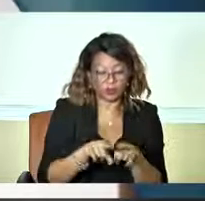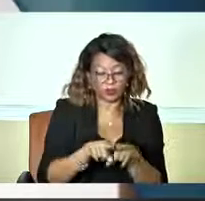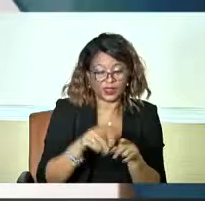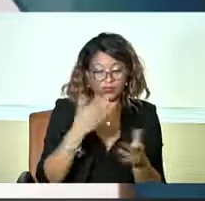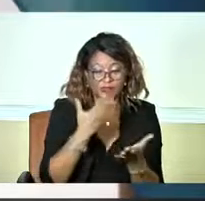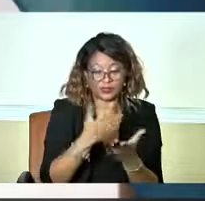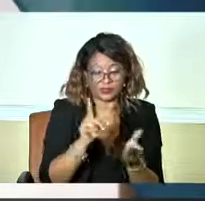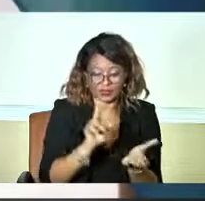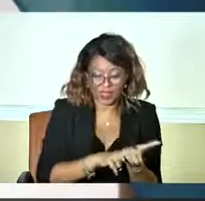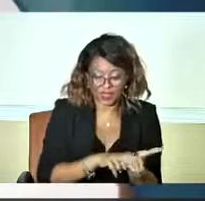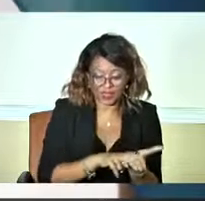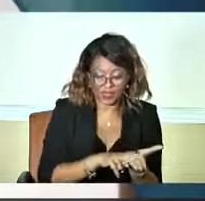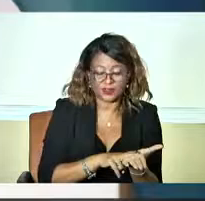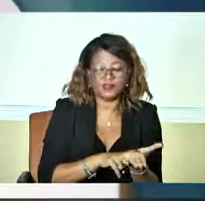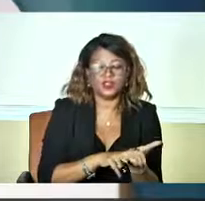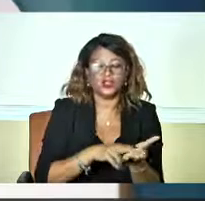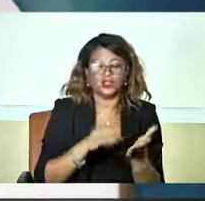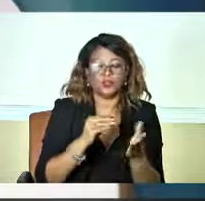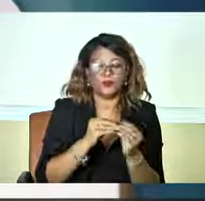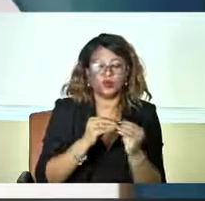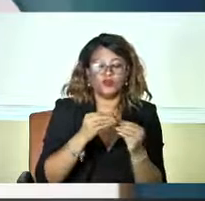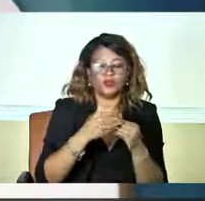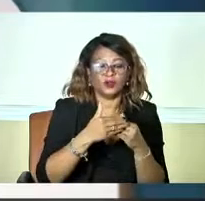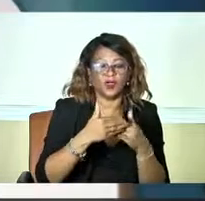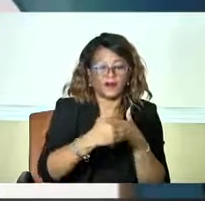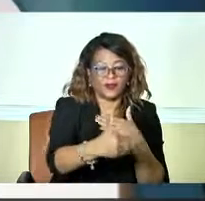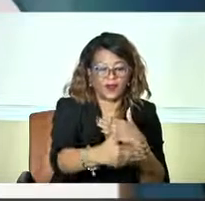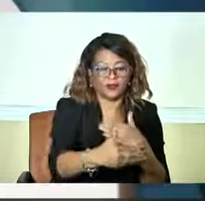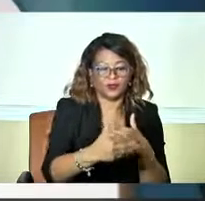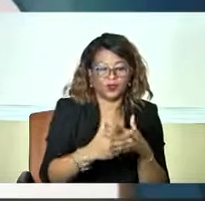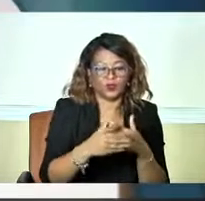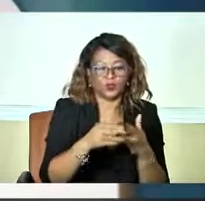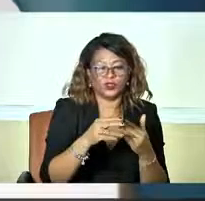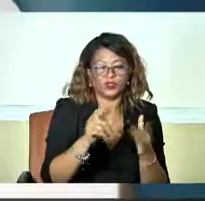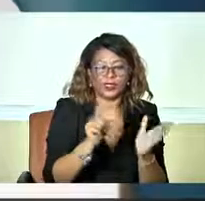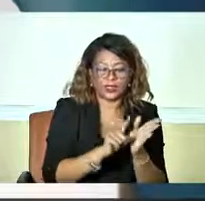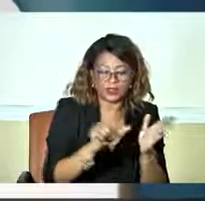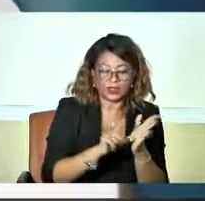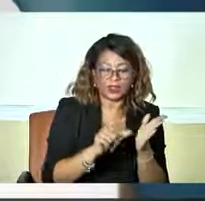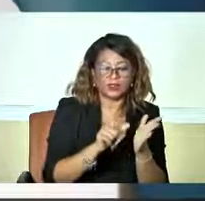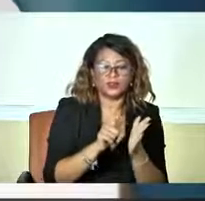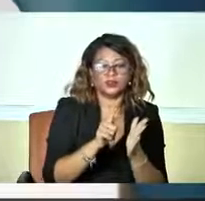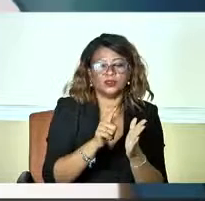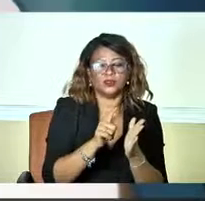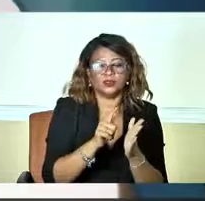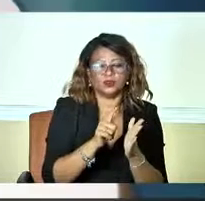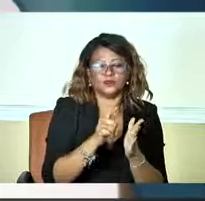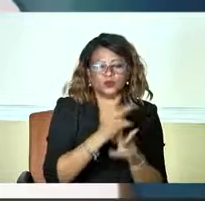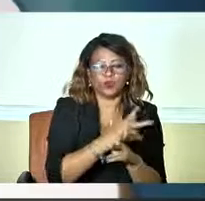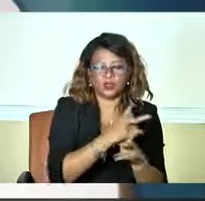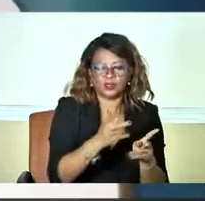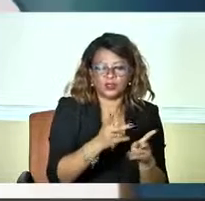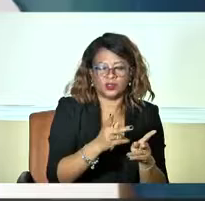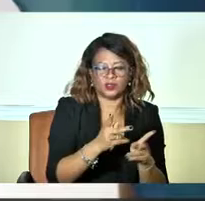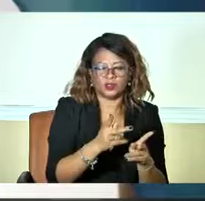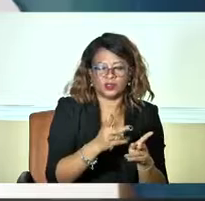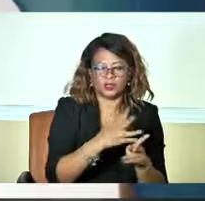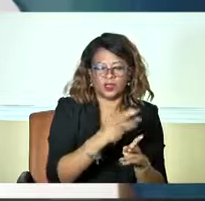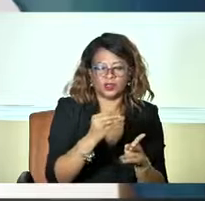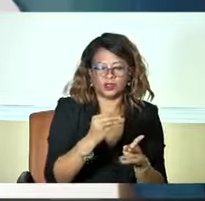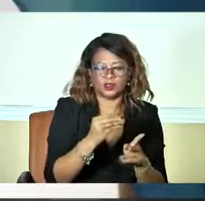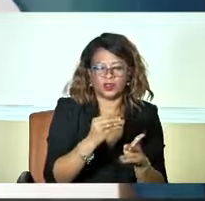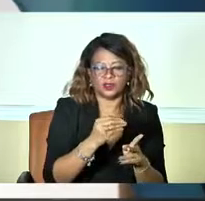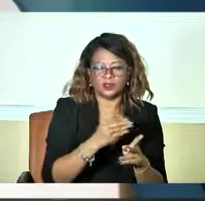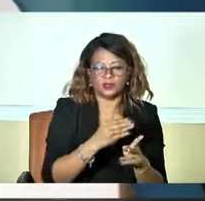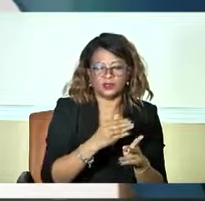signed. They are now moving ahead with the legal documents for their property and have indicated their